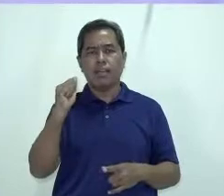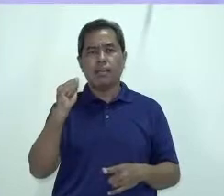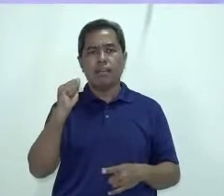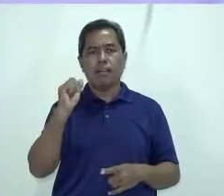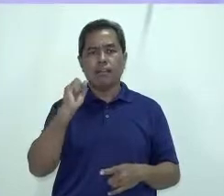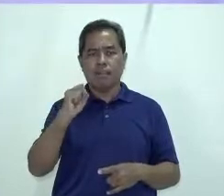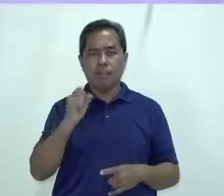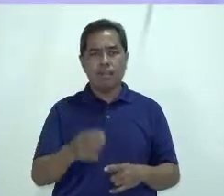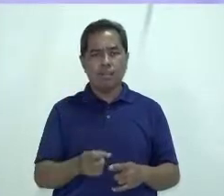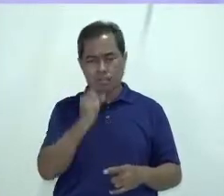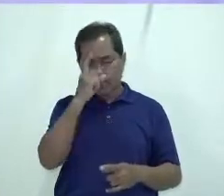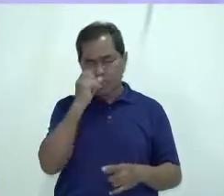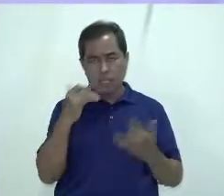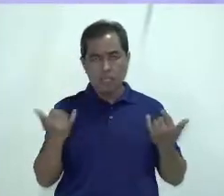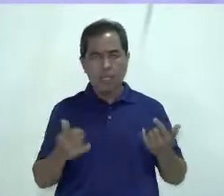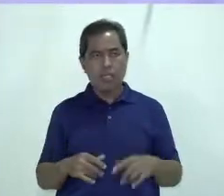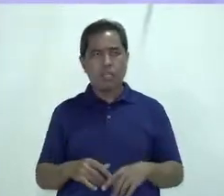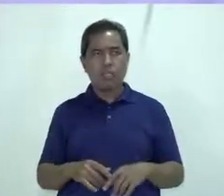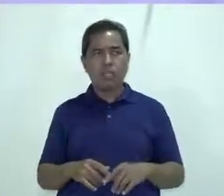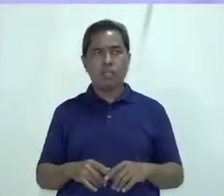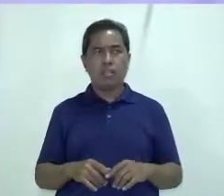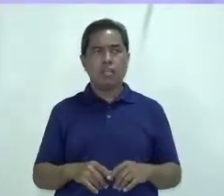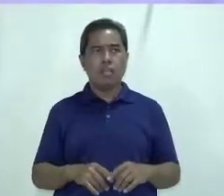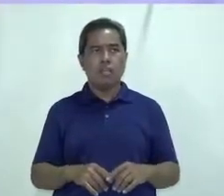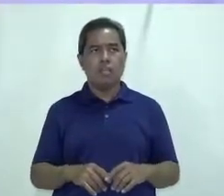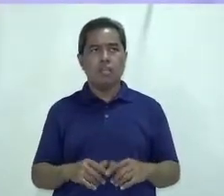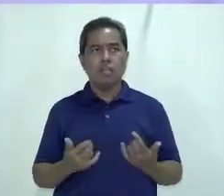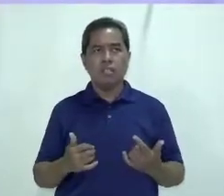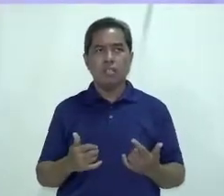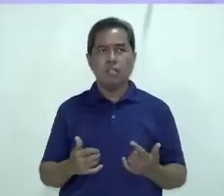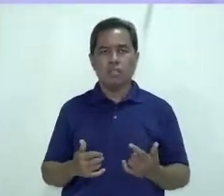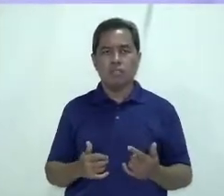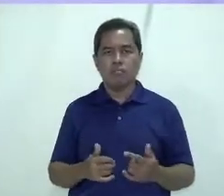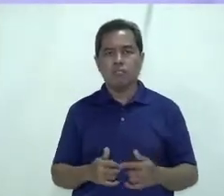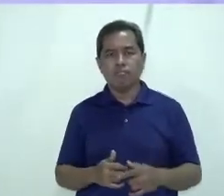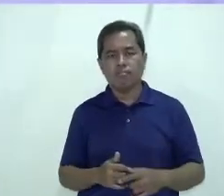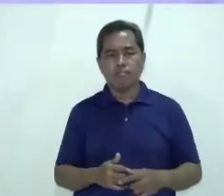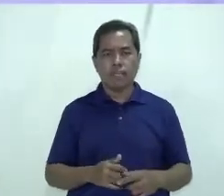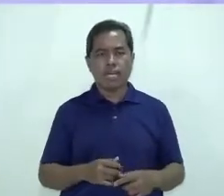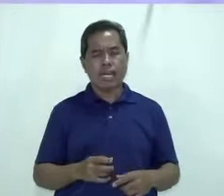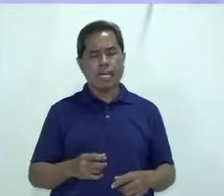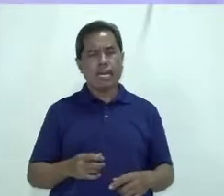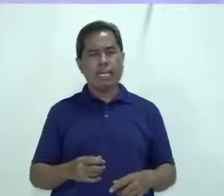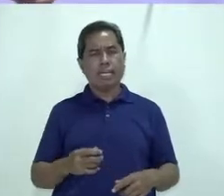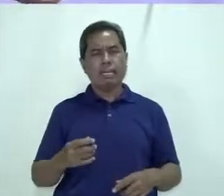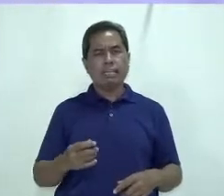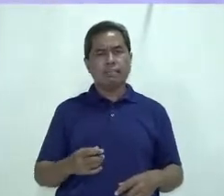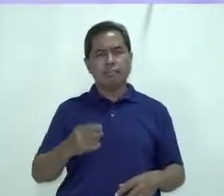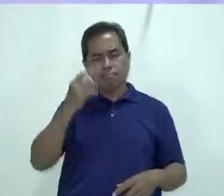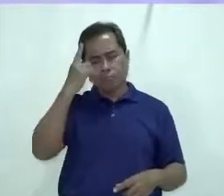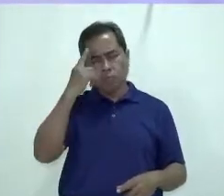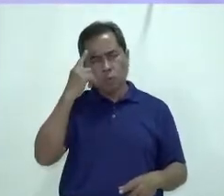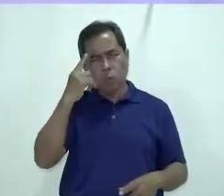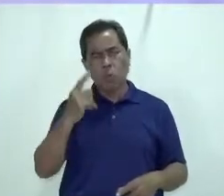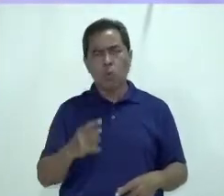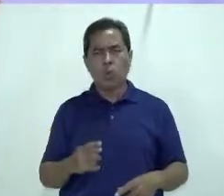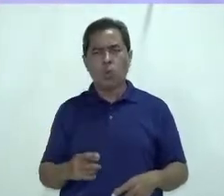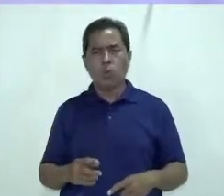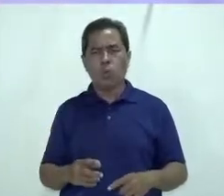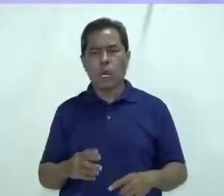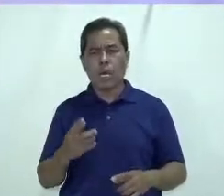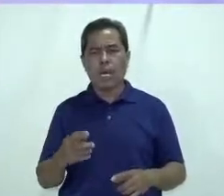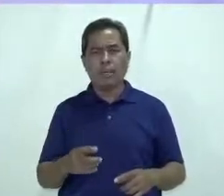girl who had the ability to predict the future, they discerned was actually not from God,